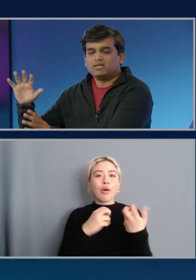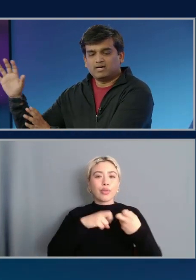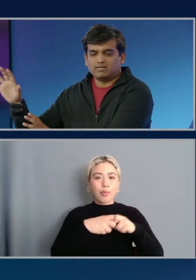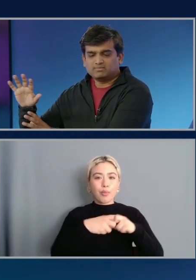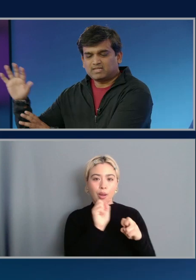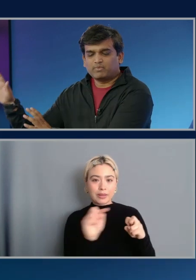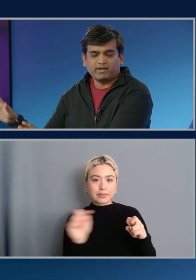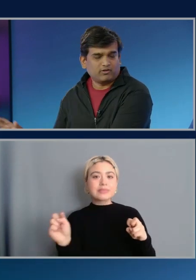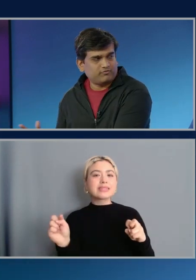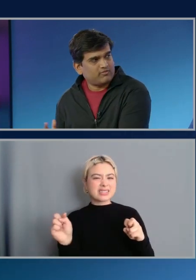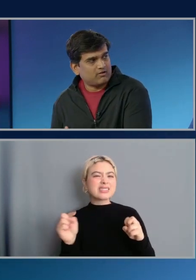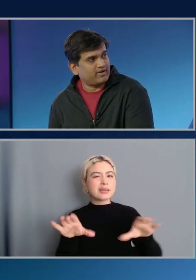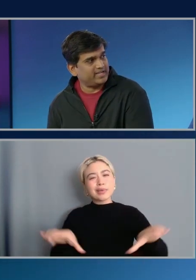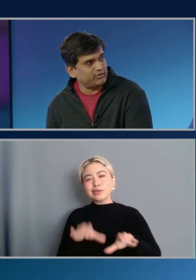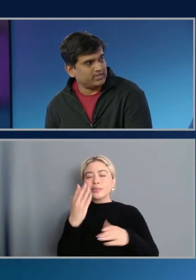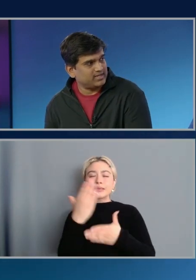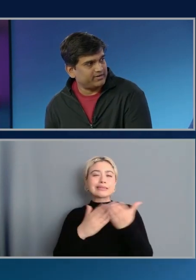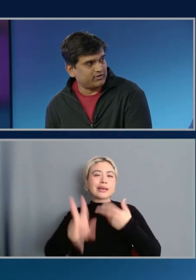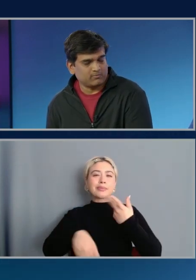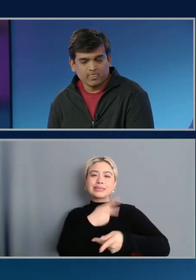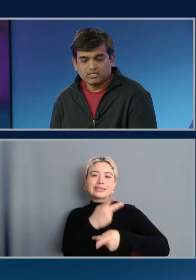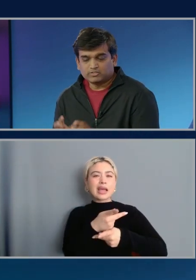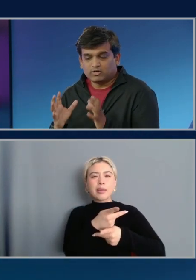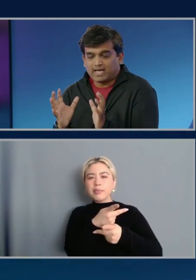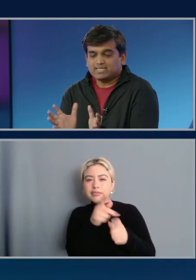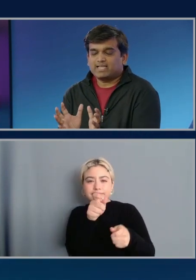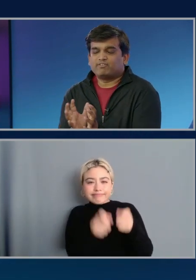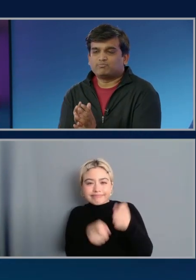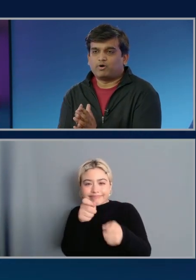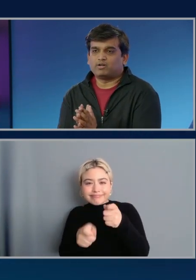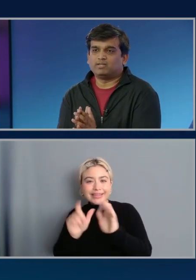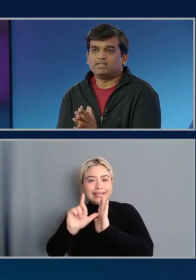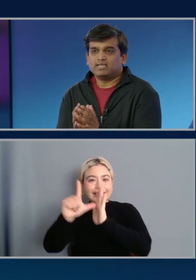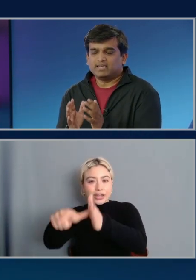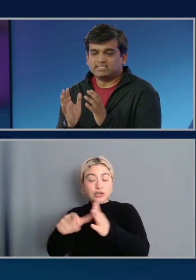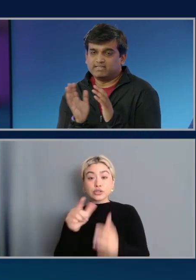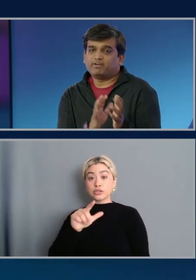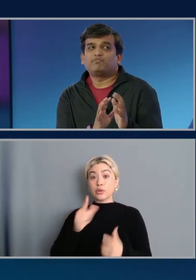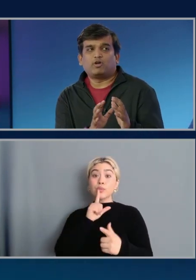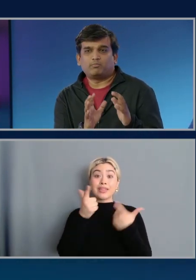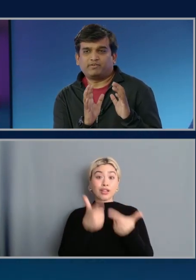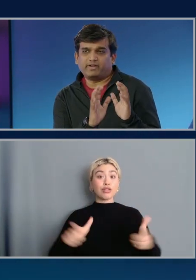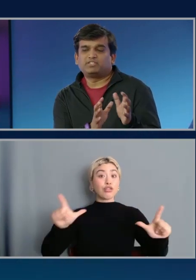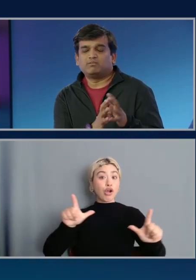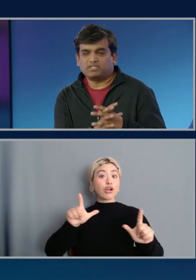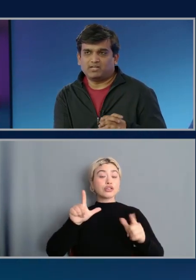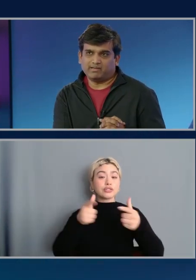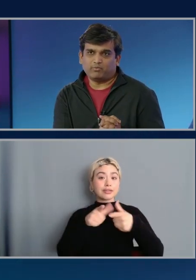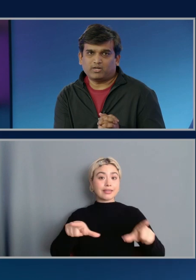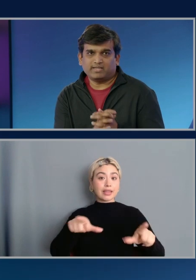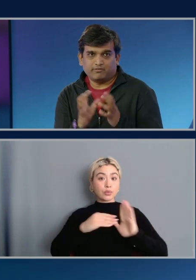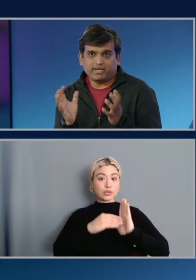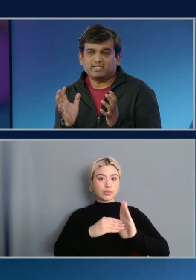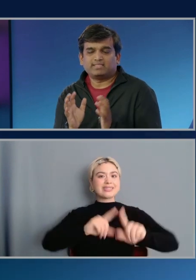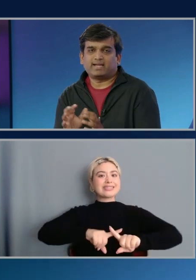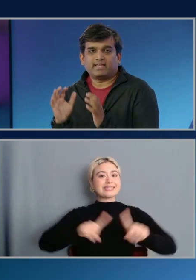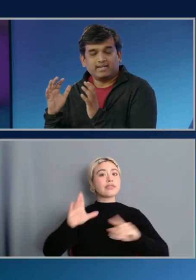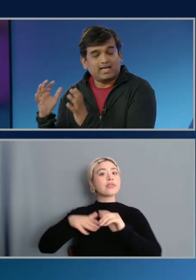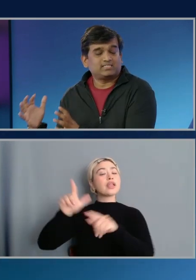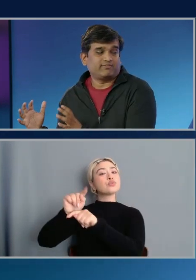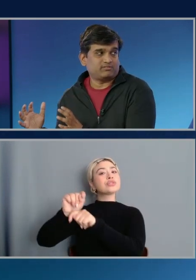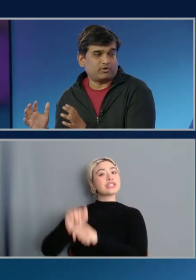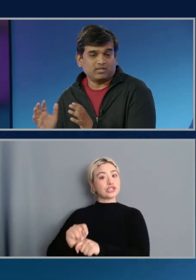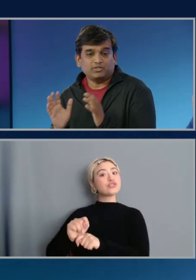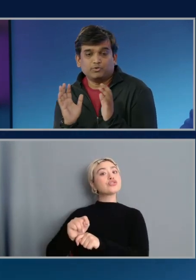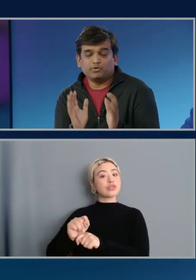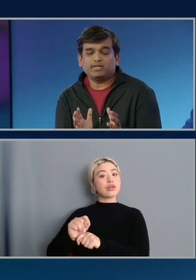doing some kind of fine-tuning later on. So large language model is different from a traditional machine learning model in a way that in